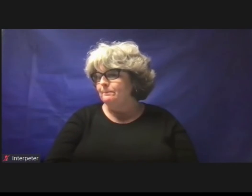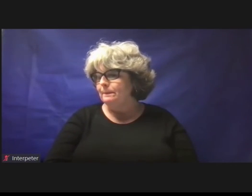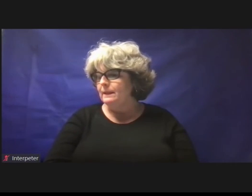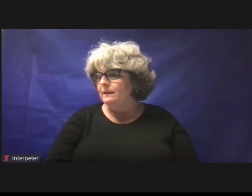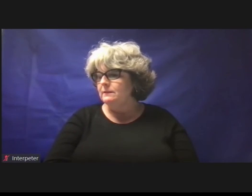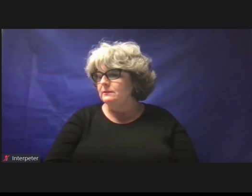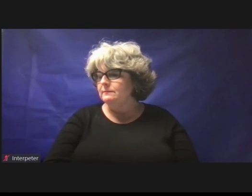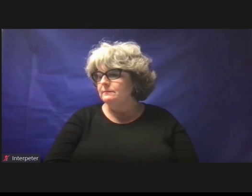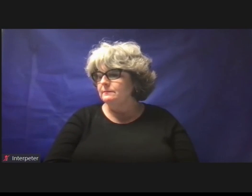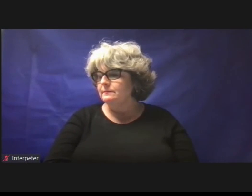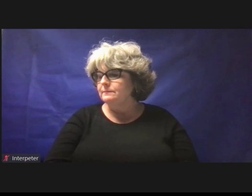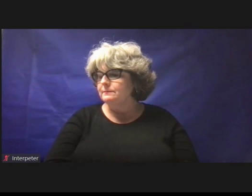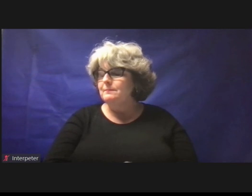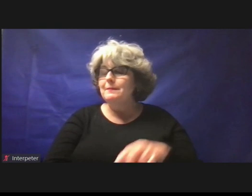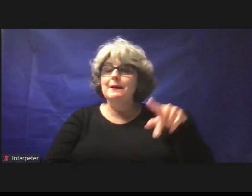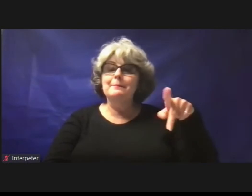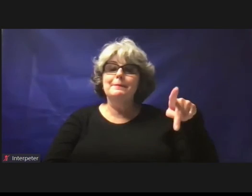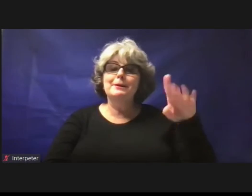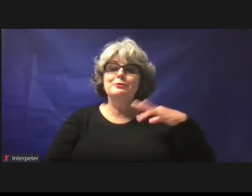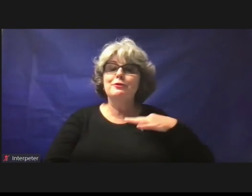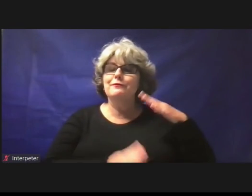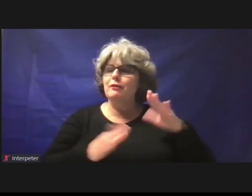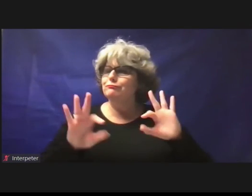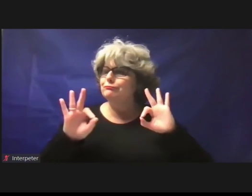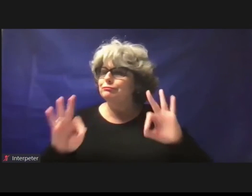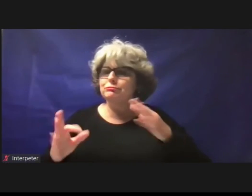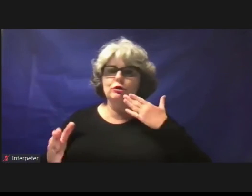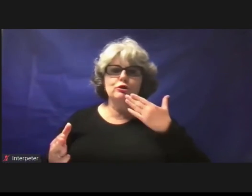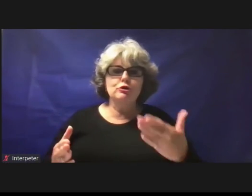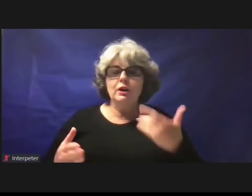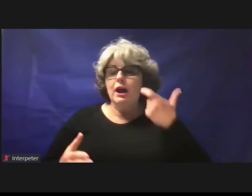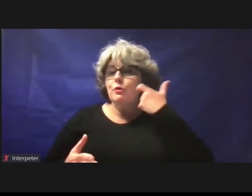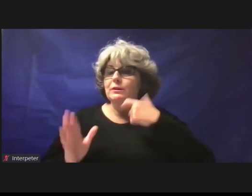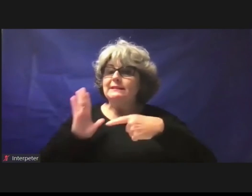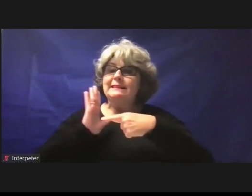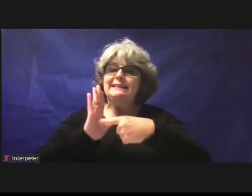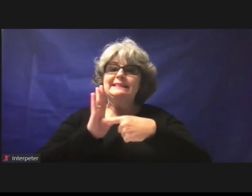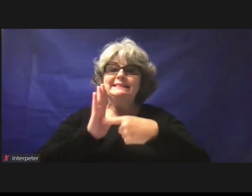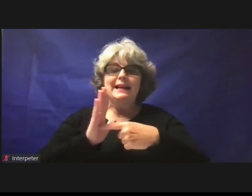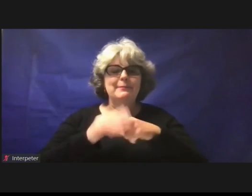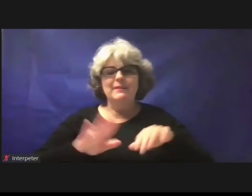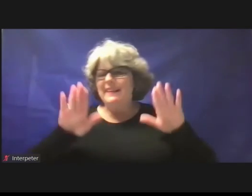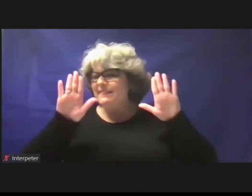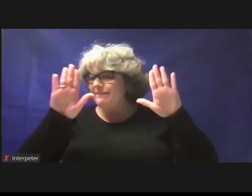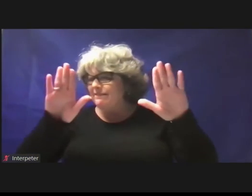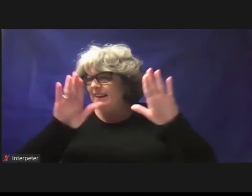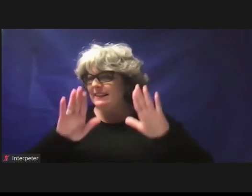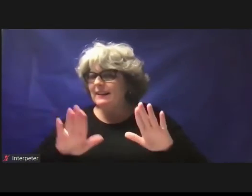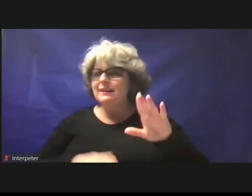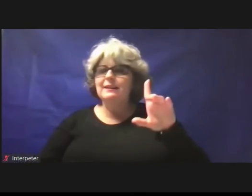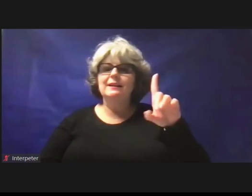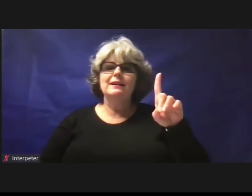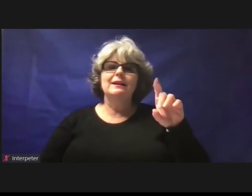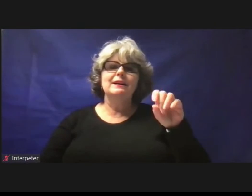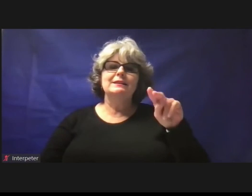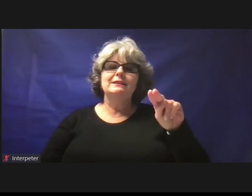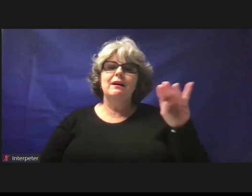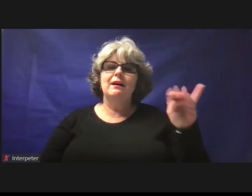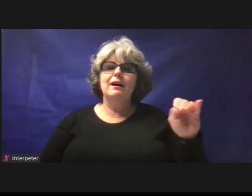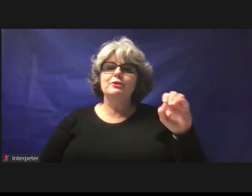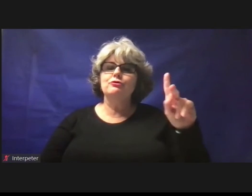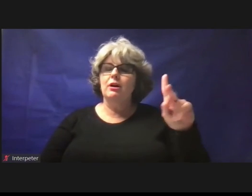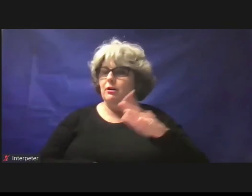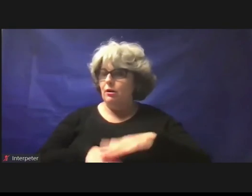And so Peace Corps volunteers are very good at that. We have a recent example that's fantastic. Don Drock, who's on our